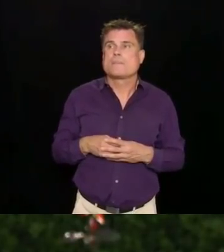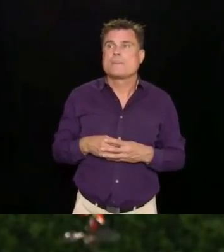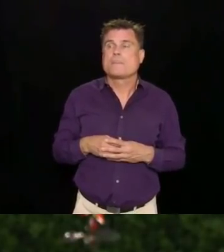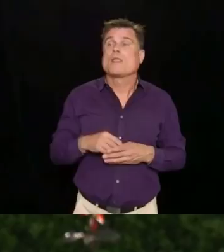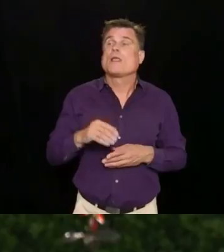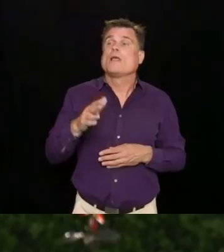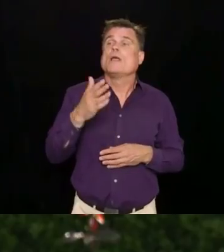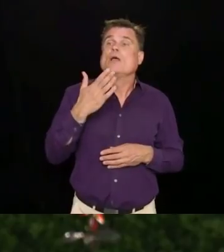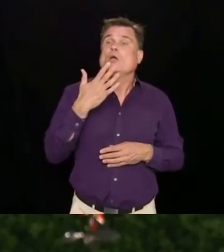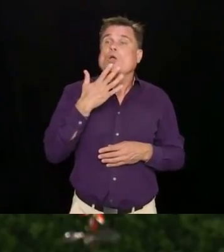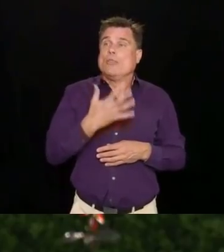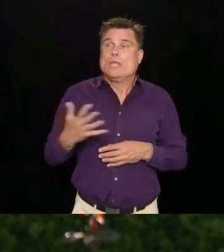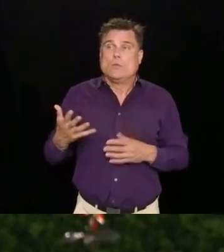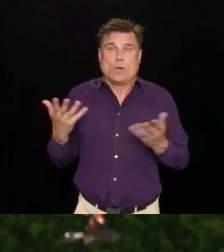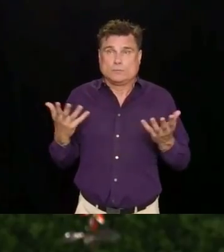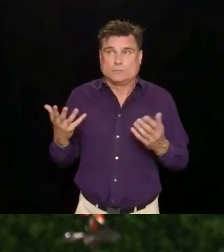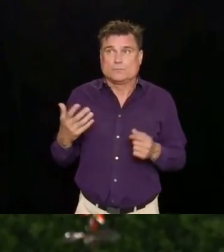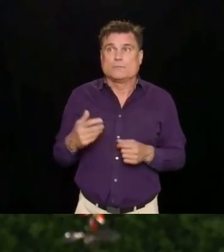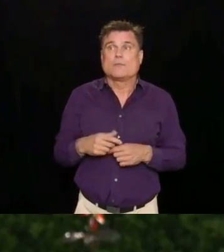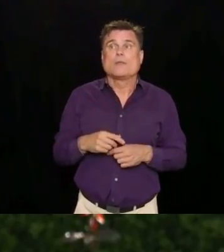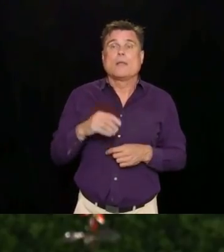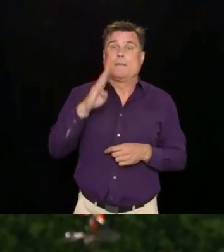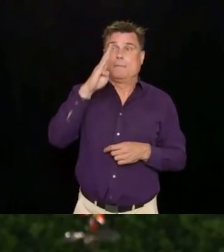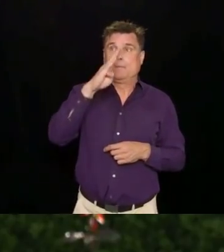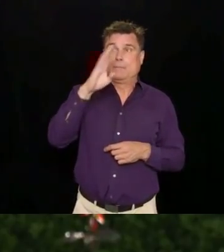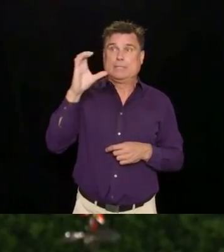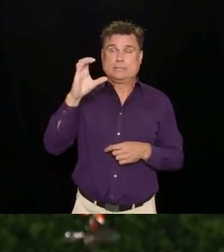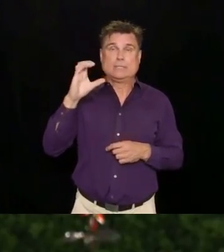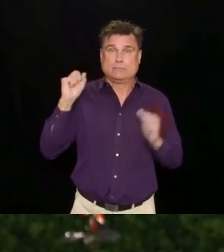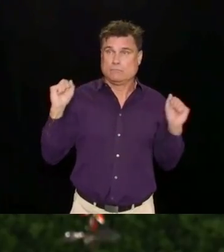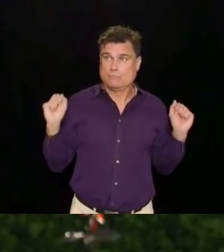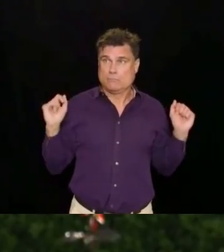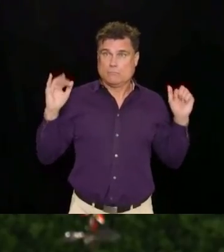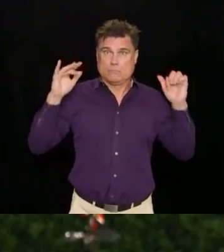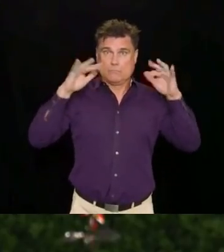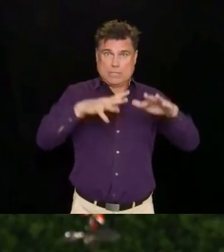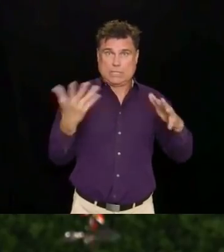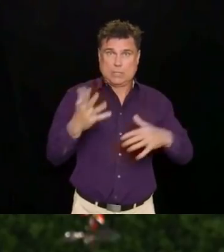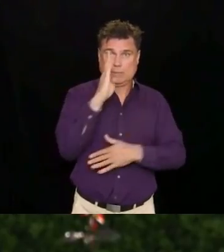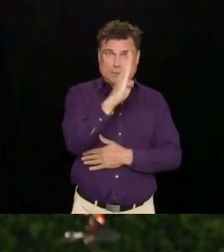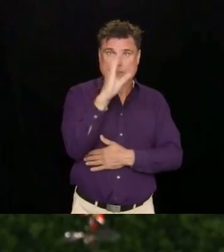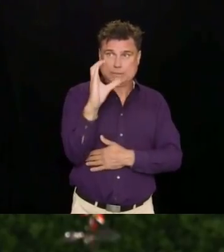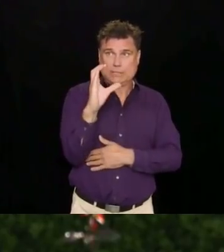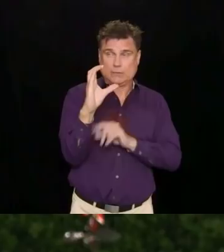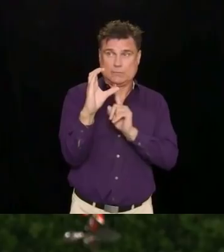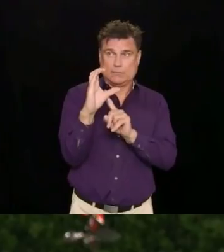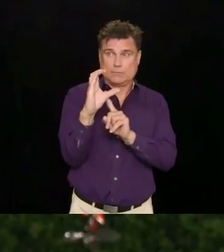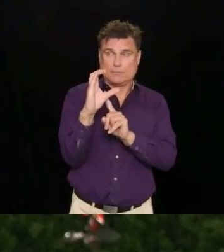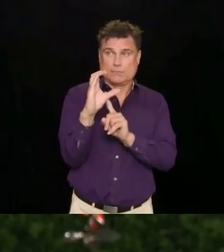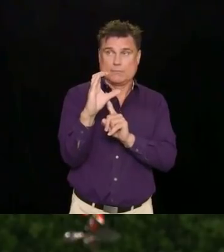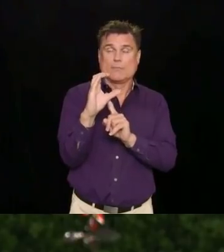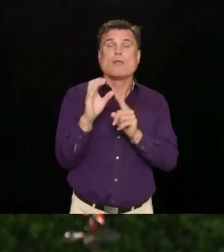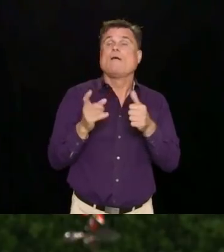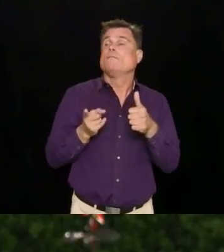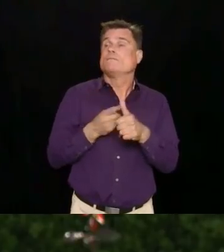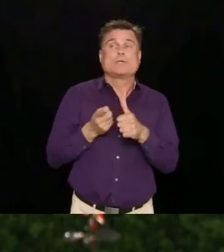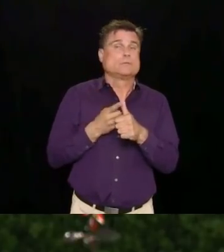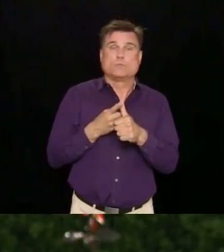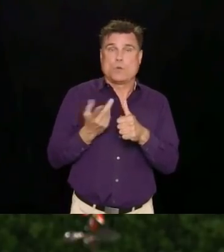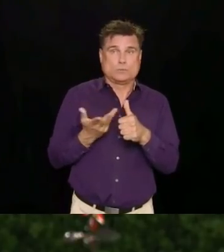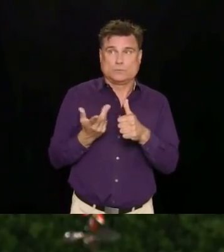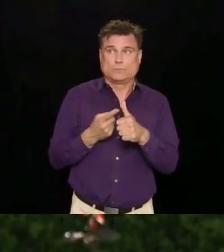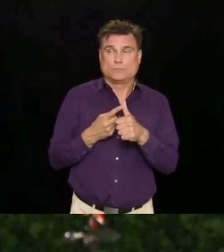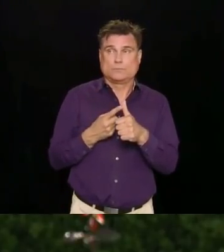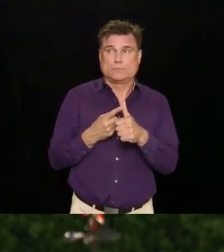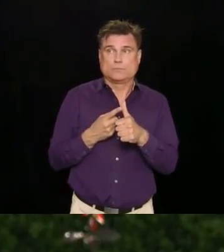course, when people come to British Columbia, there's been an active quarantine here that's